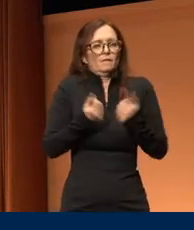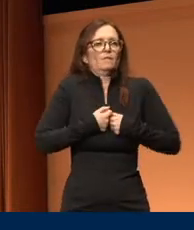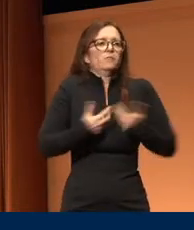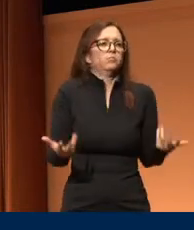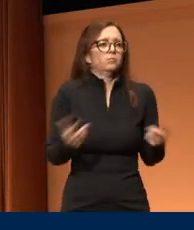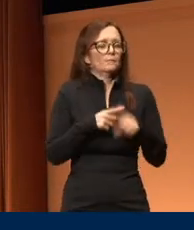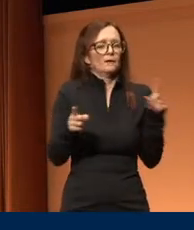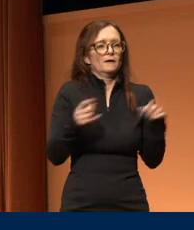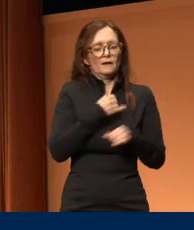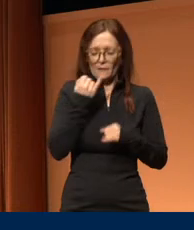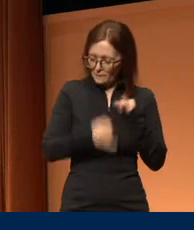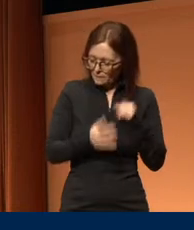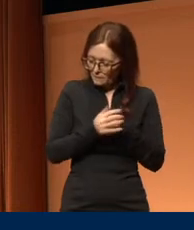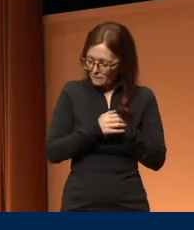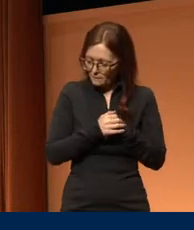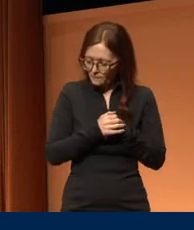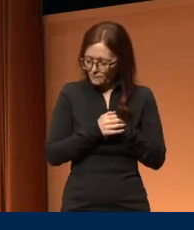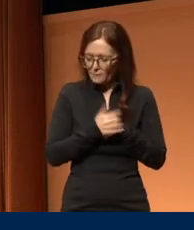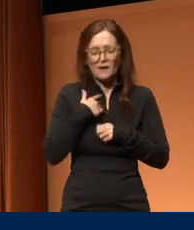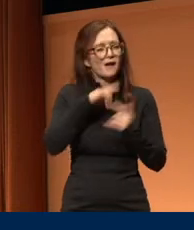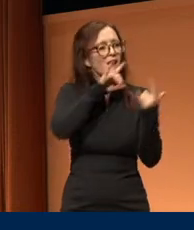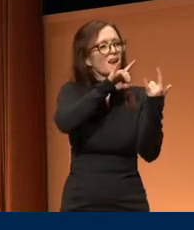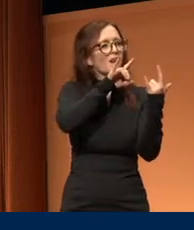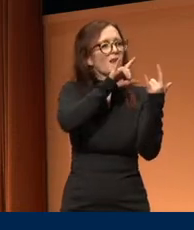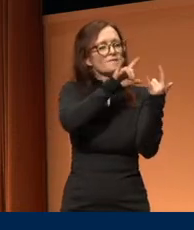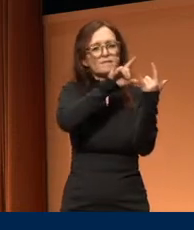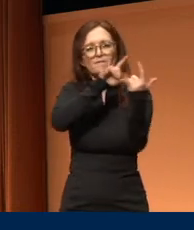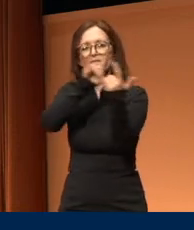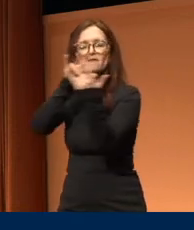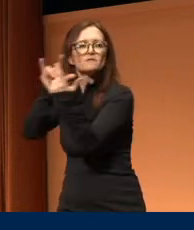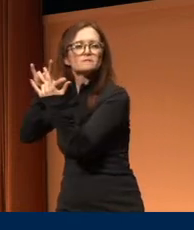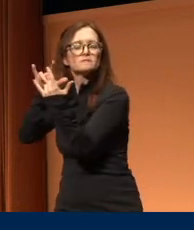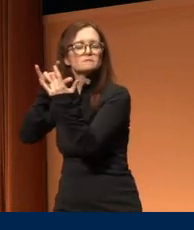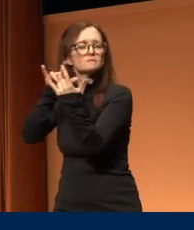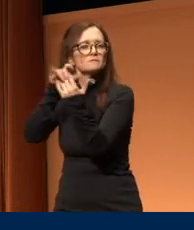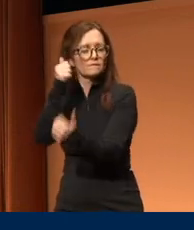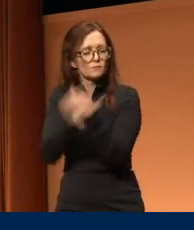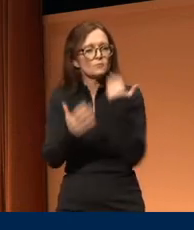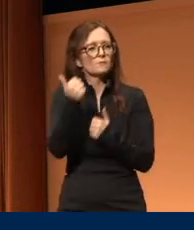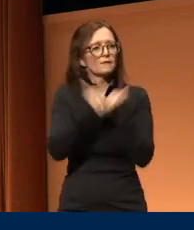ended with, "I love you" to the collective.